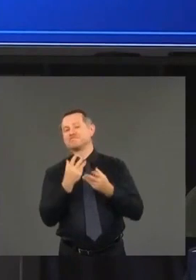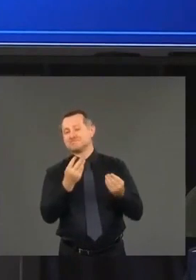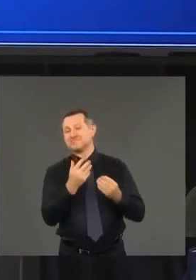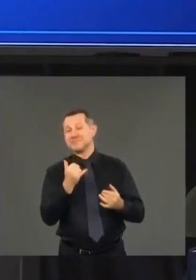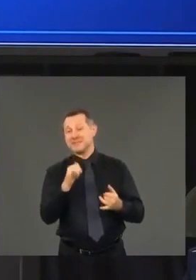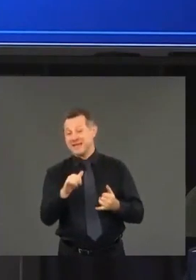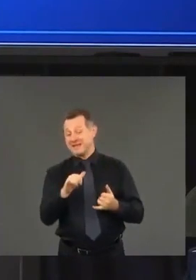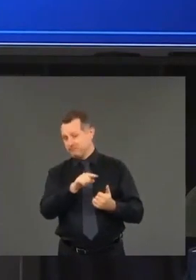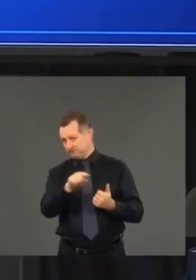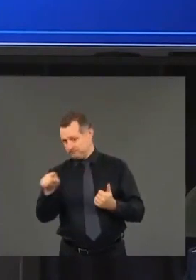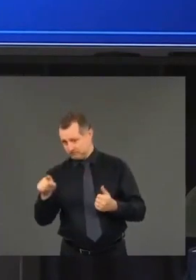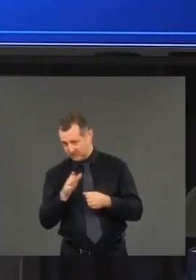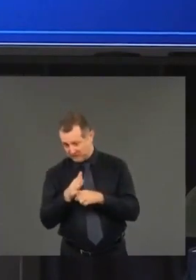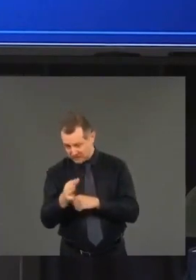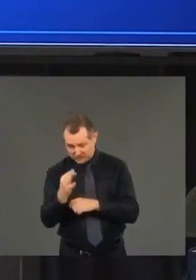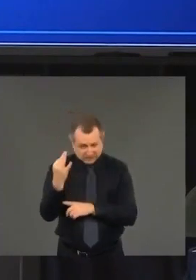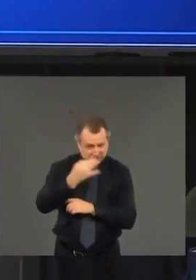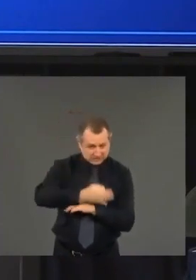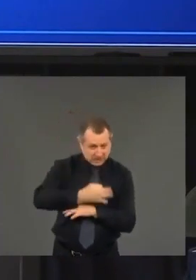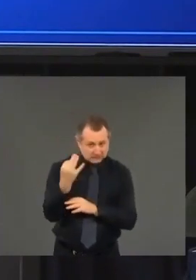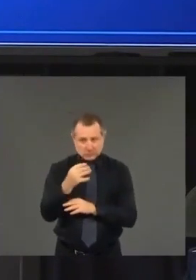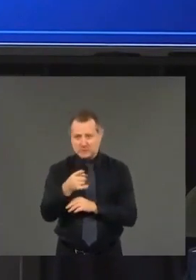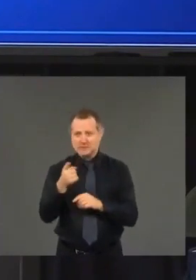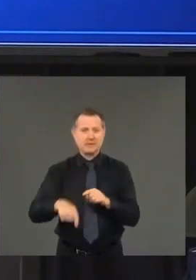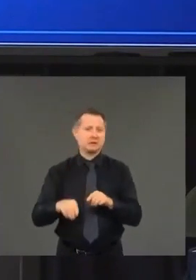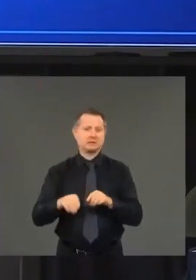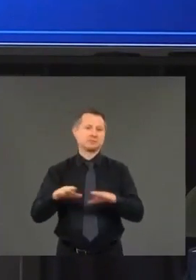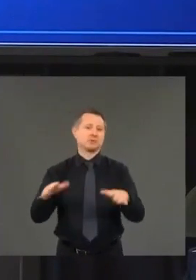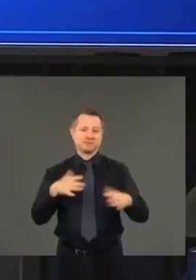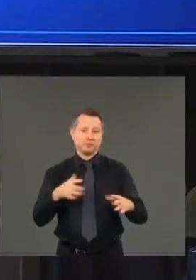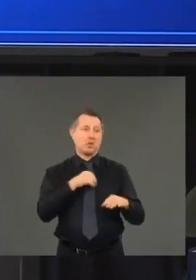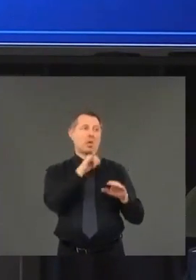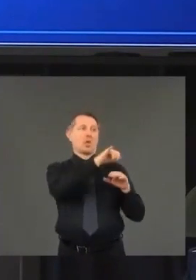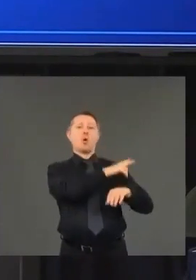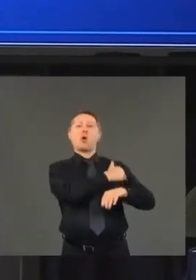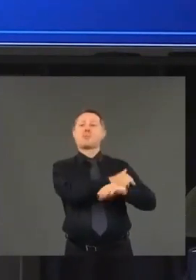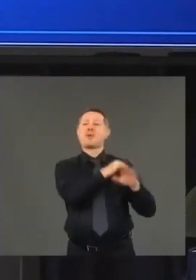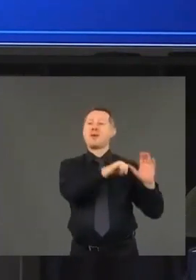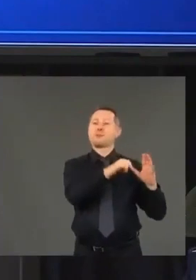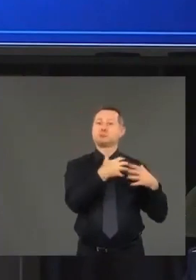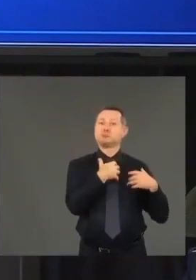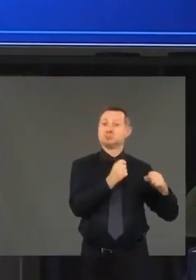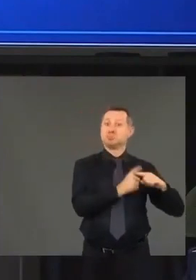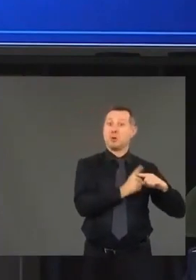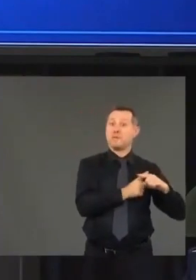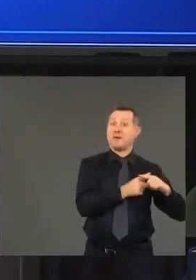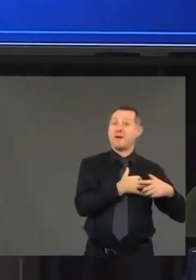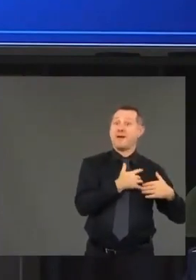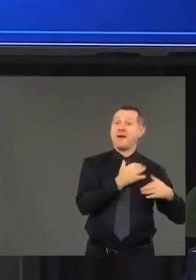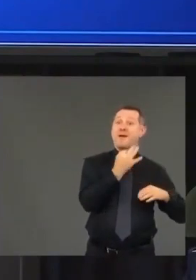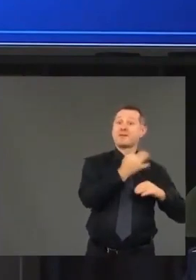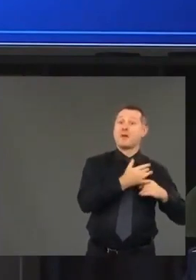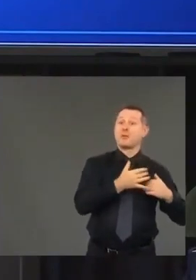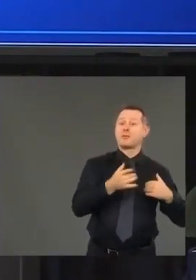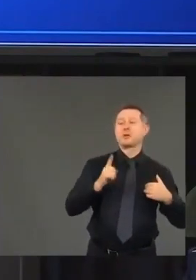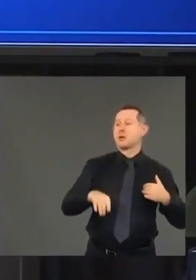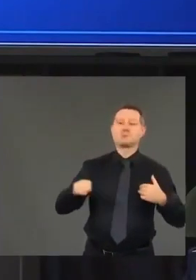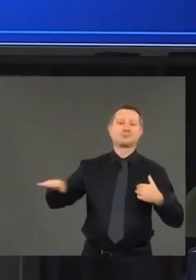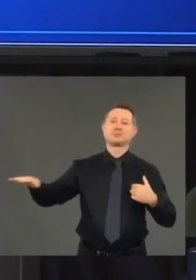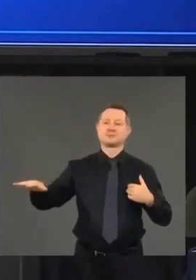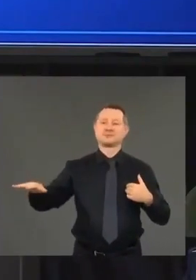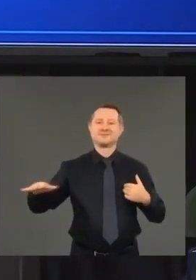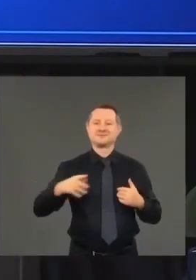of days, you're no longer shedding the virus. So even if you're still positive after about 9 days, you're no longer able to give the virus to somebody else. But that was